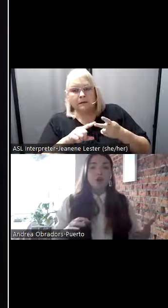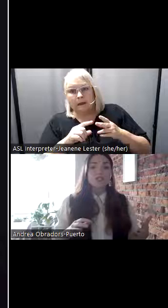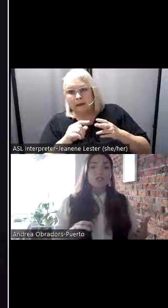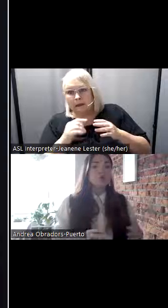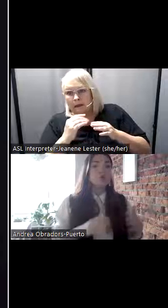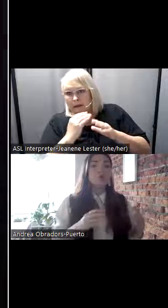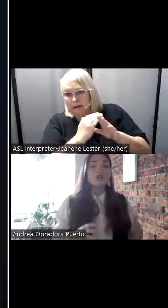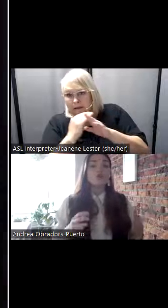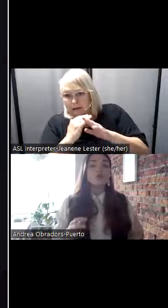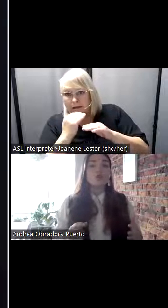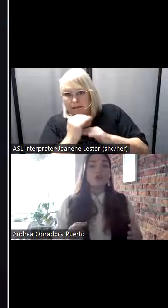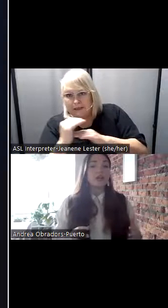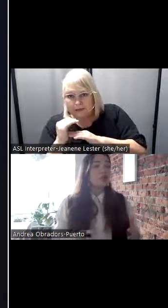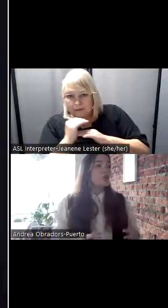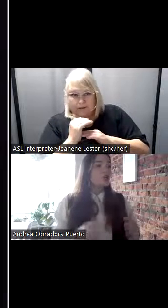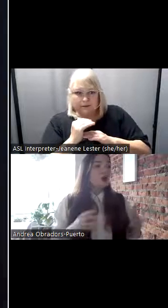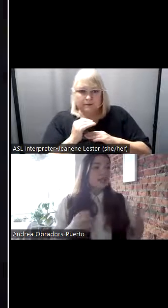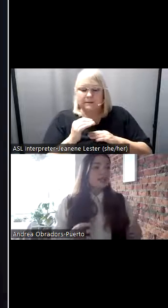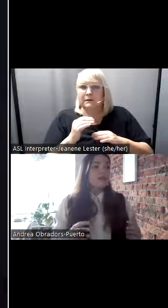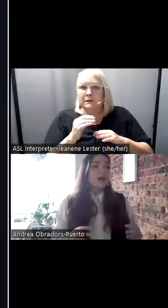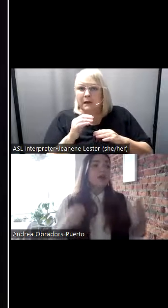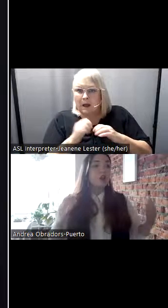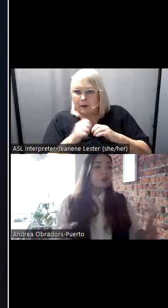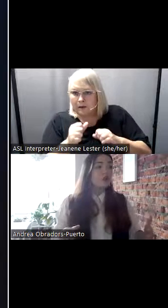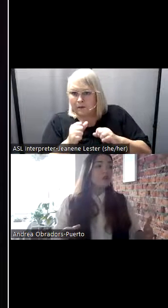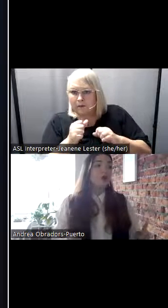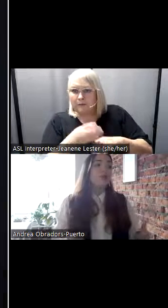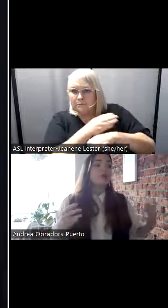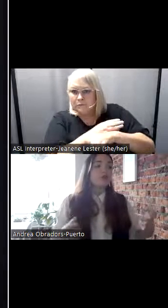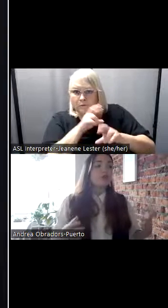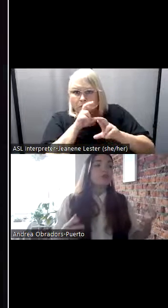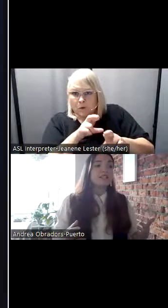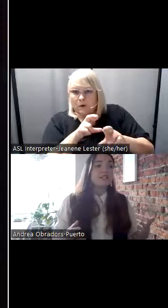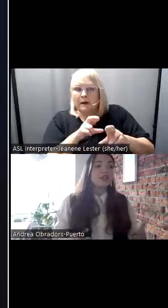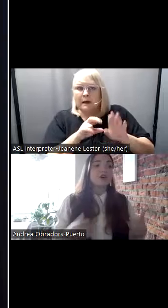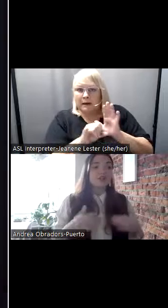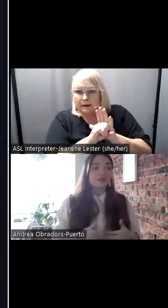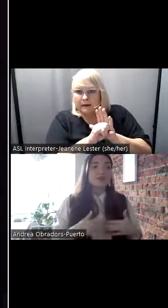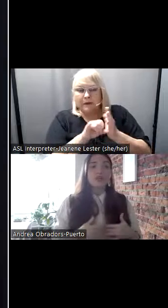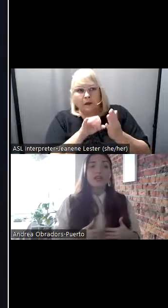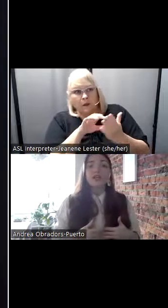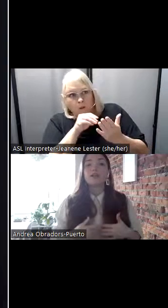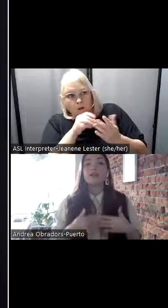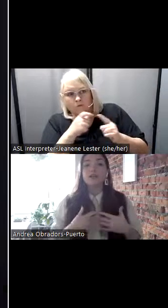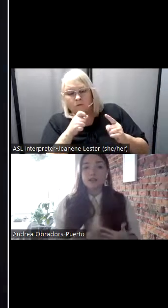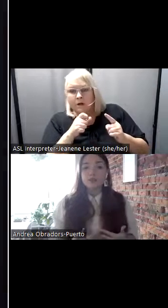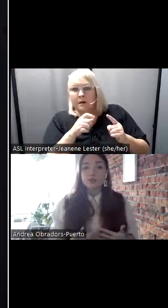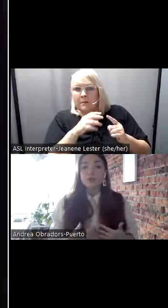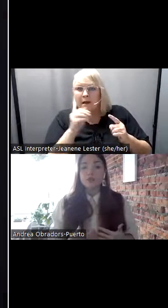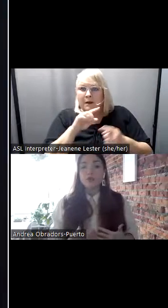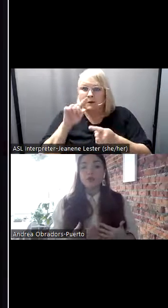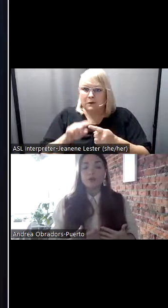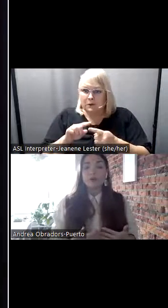and process to encourage reporting, to identify, learn from, and prevent or mitigate our system-related